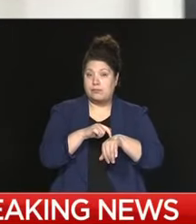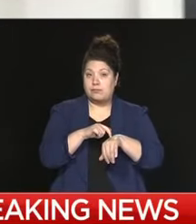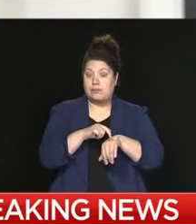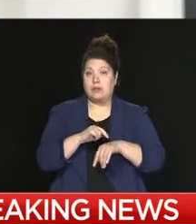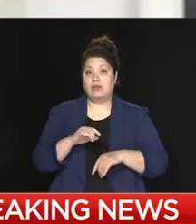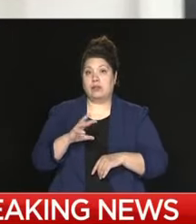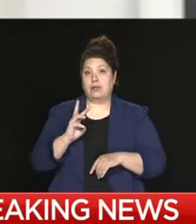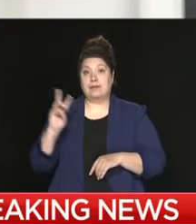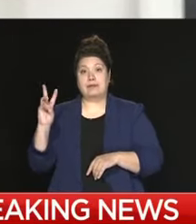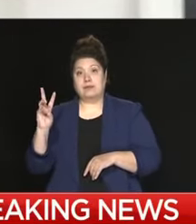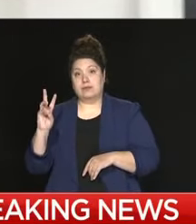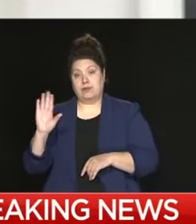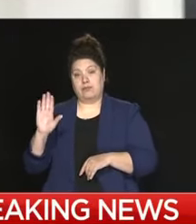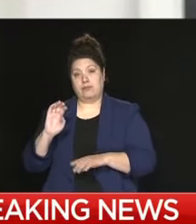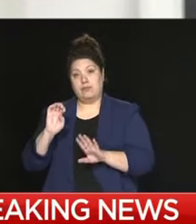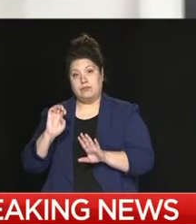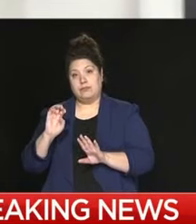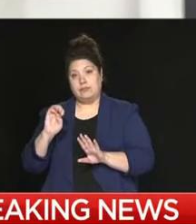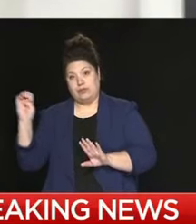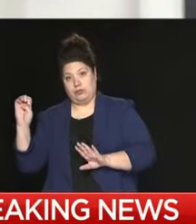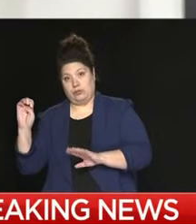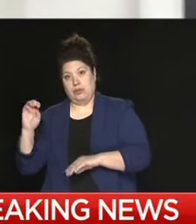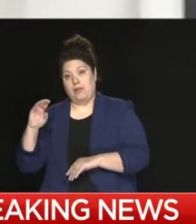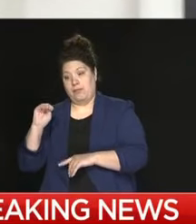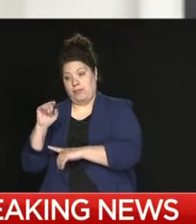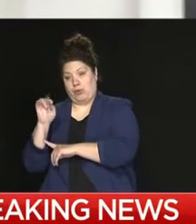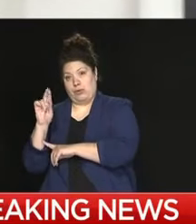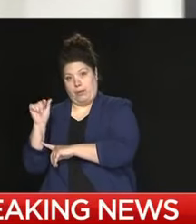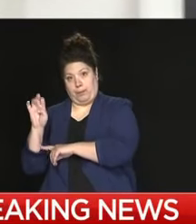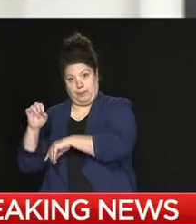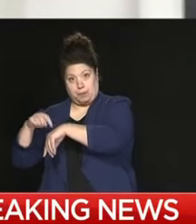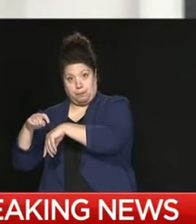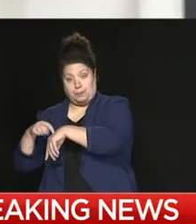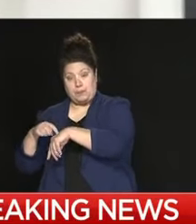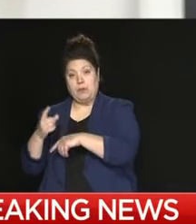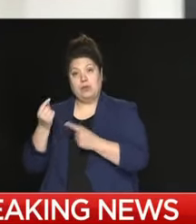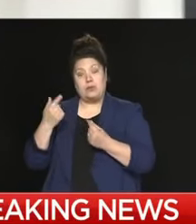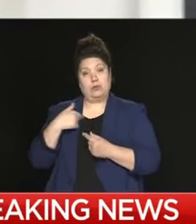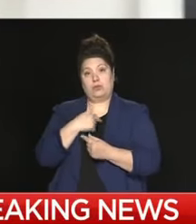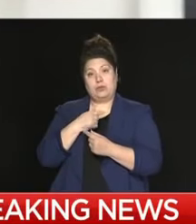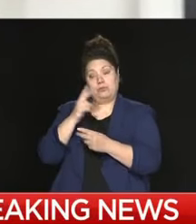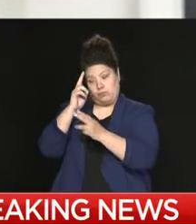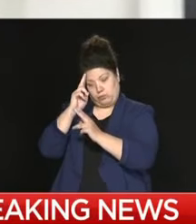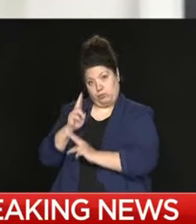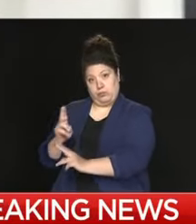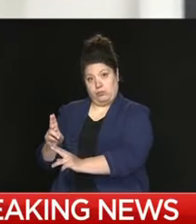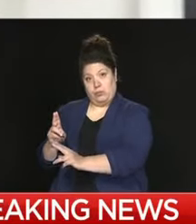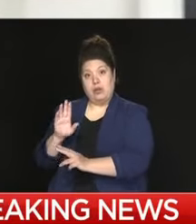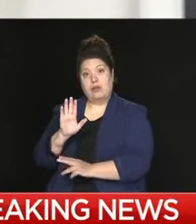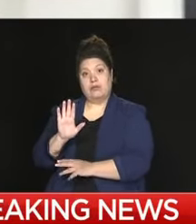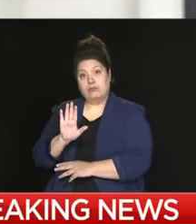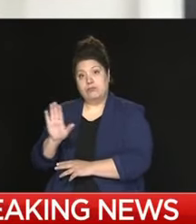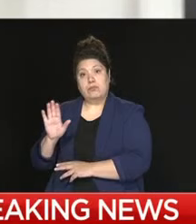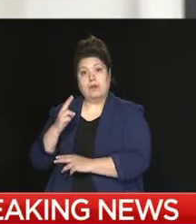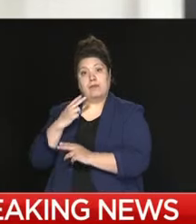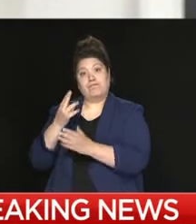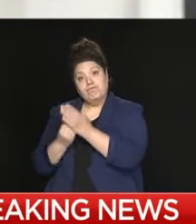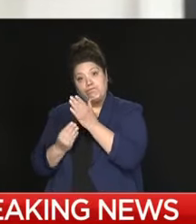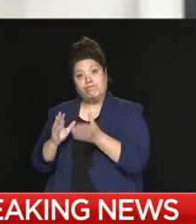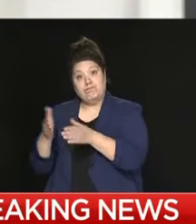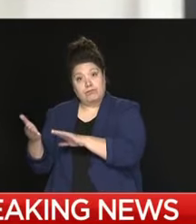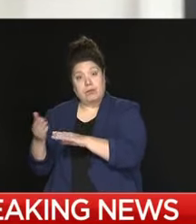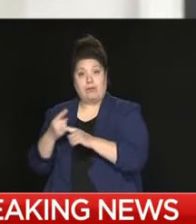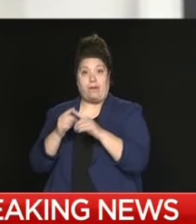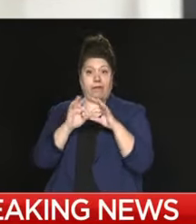soon. This will allow us to show friends and families of the victims that we are there for them, to show solidarity during these extremely